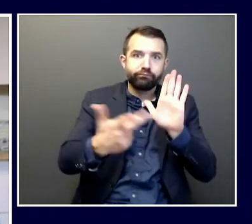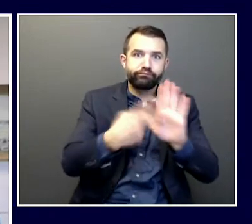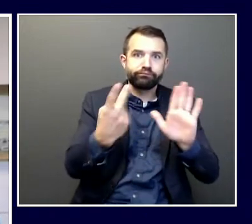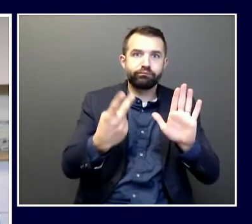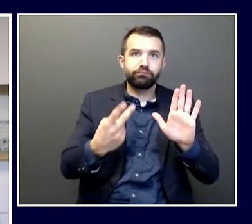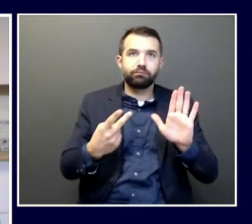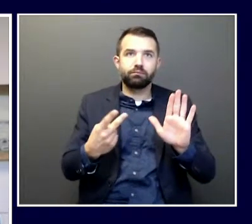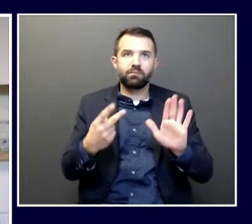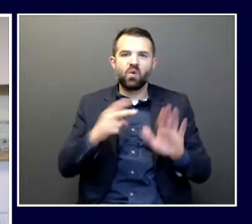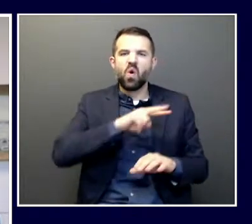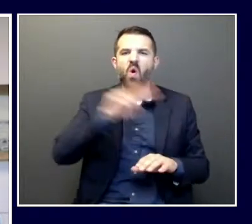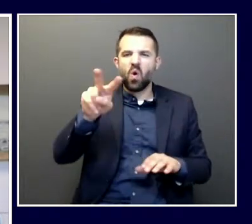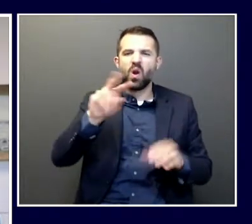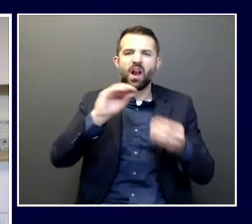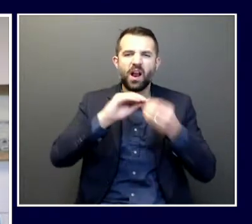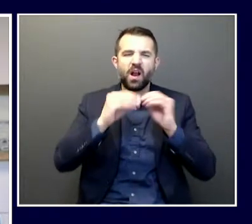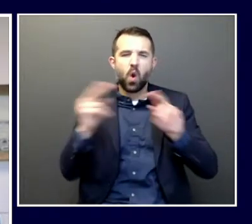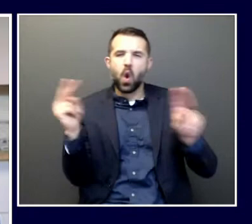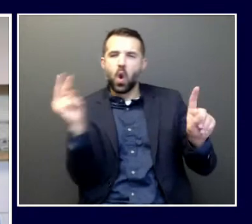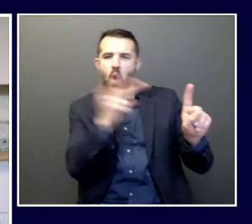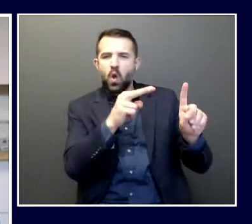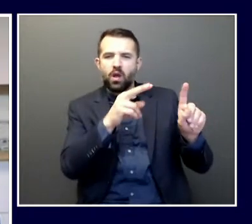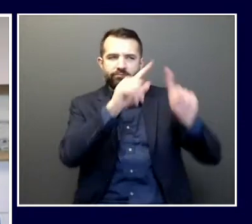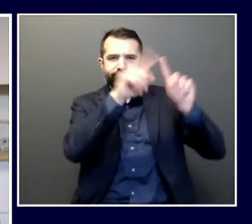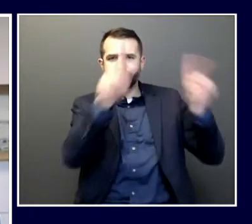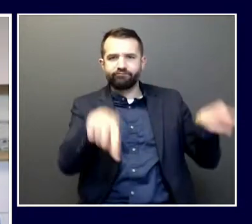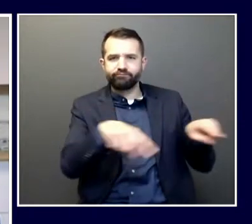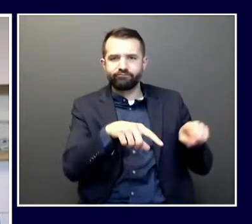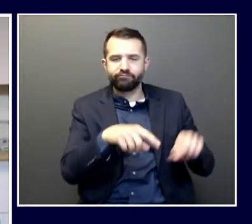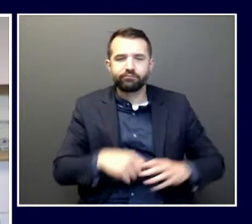Let me go to Emily at the Sun Journal.